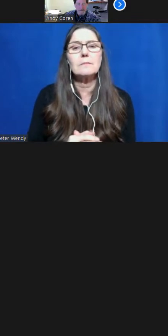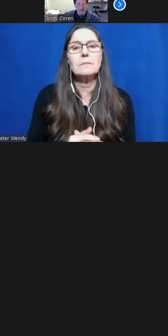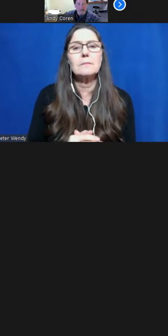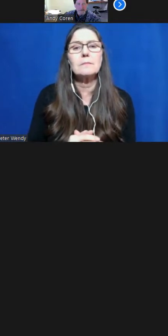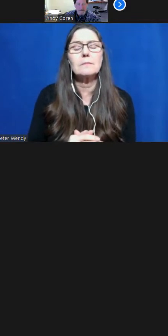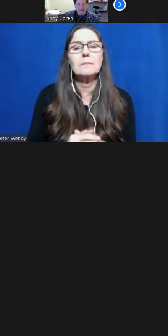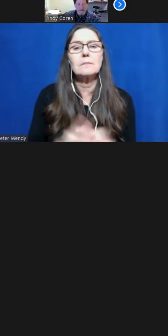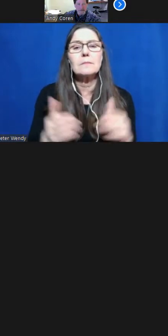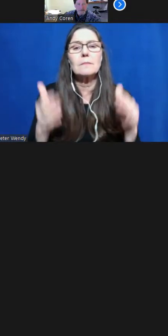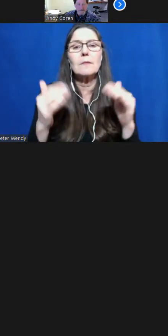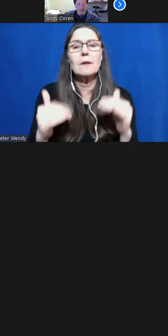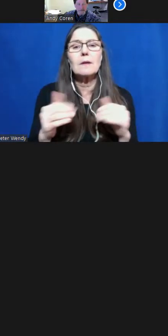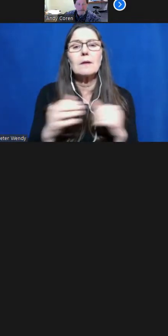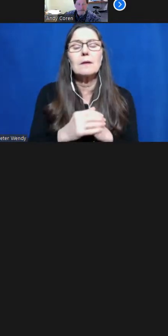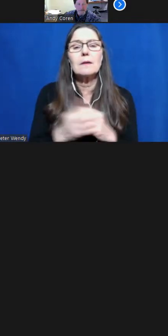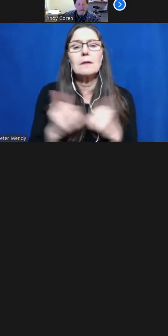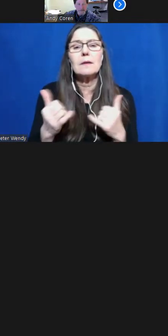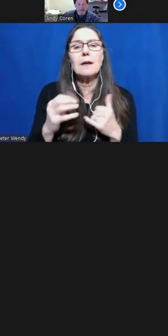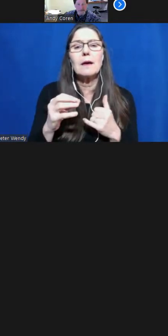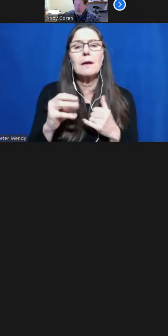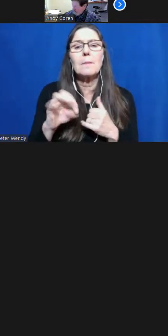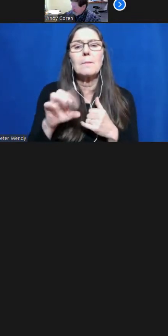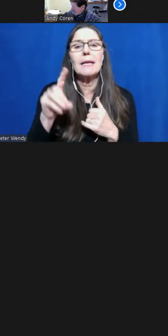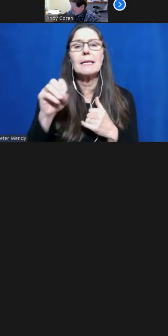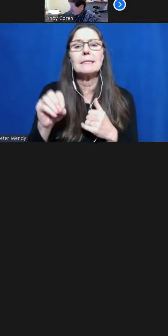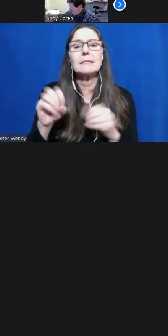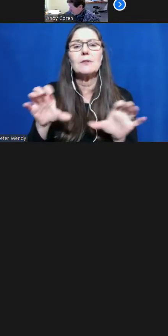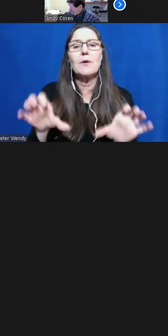Okay, and let's move on to Mendocino Action News.